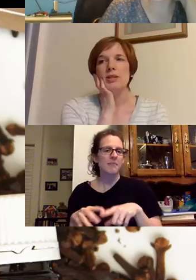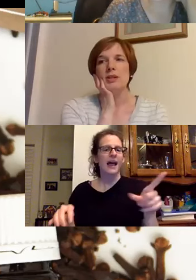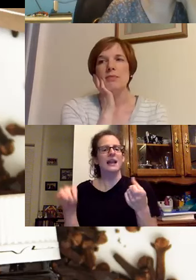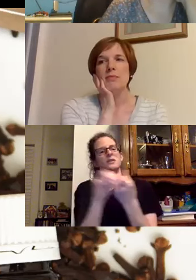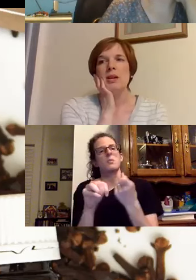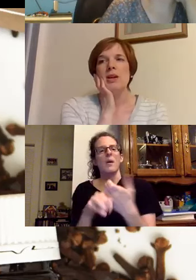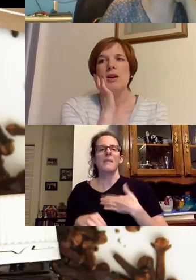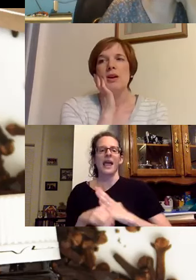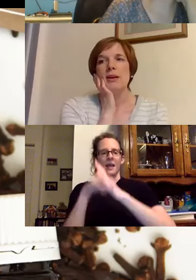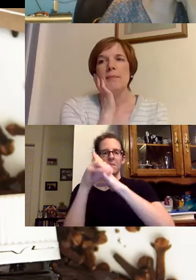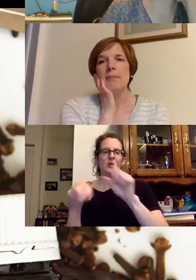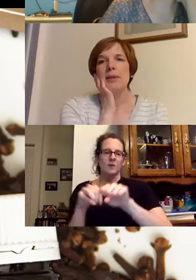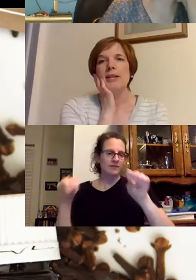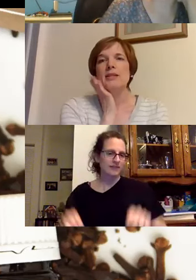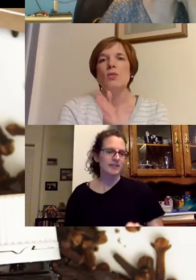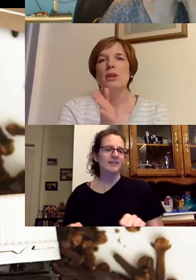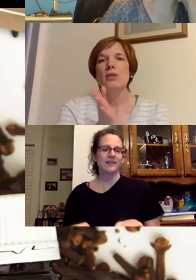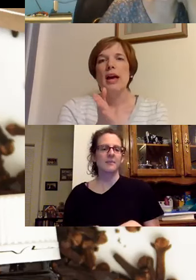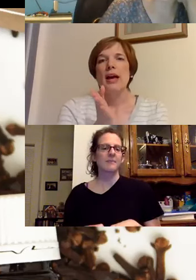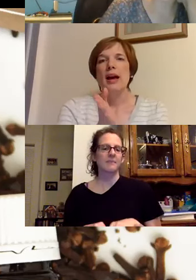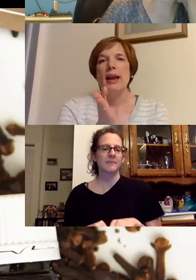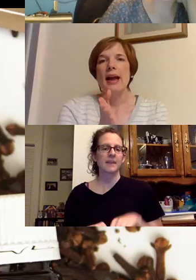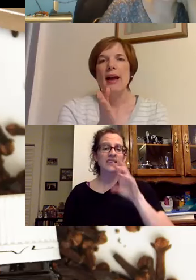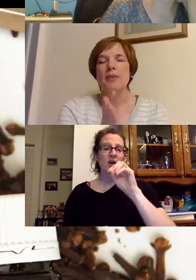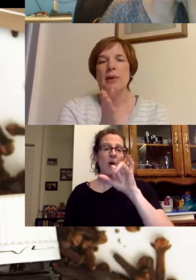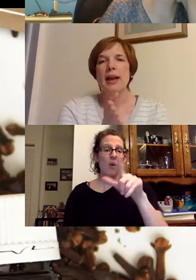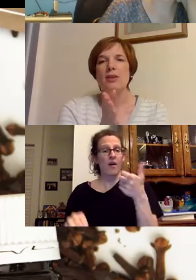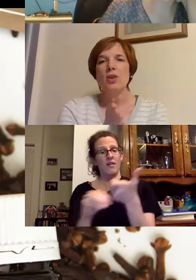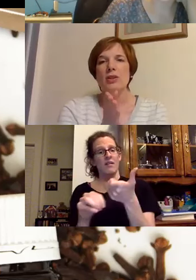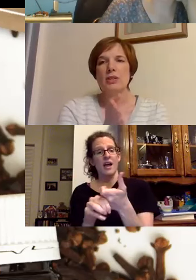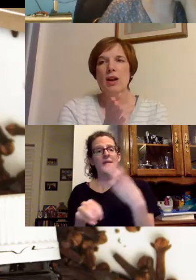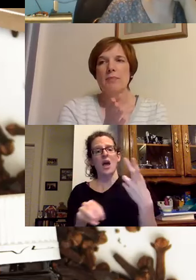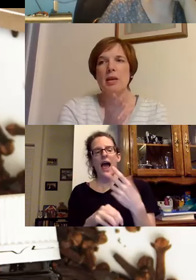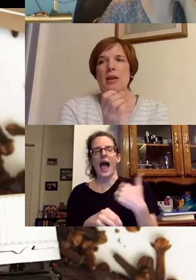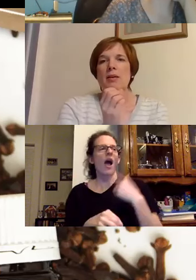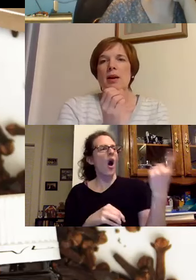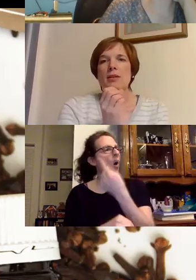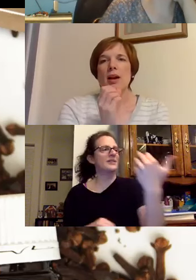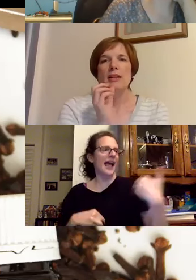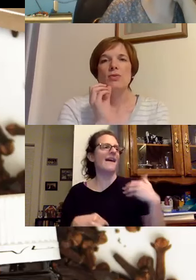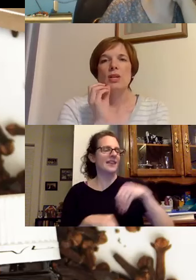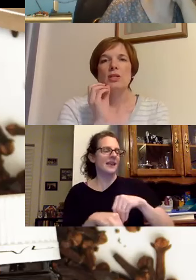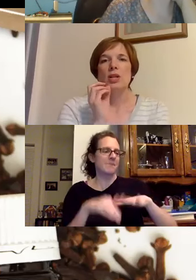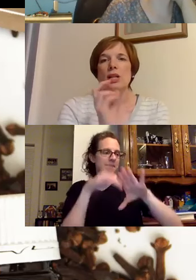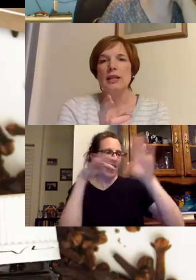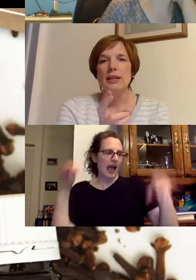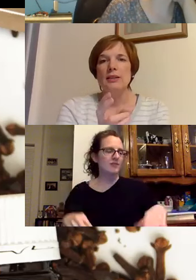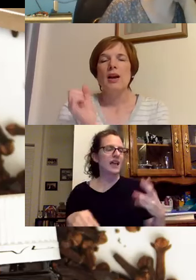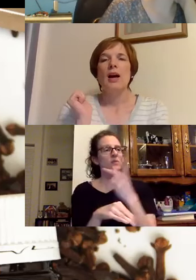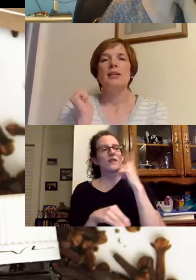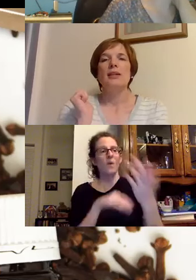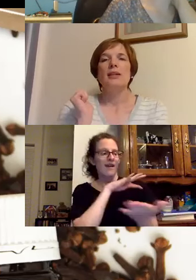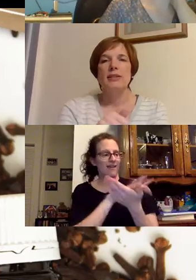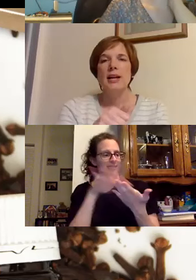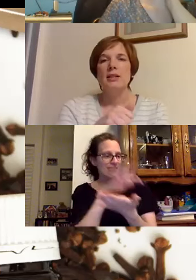immune system. It is an oil that I have in my house all the time. I use it to clean.